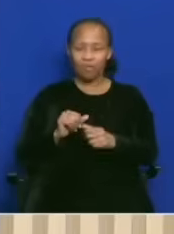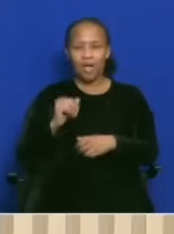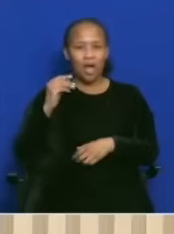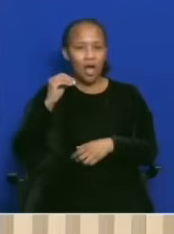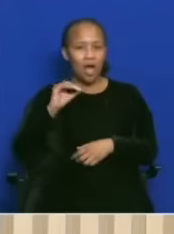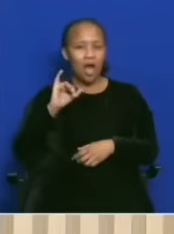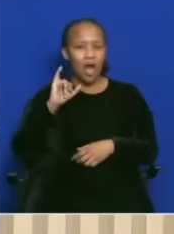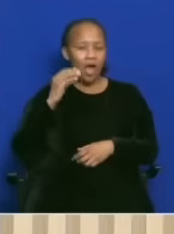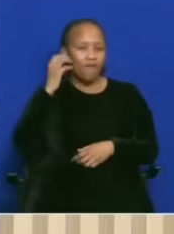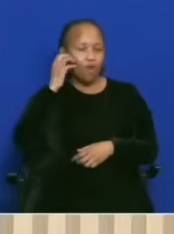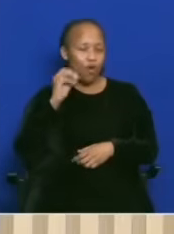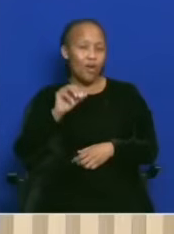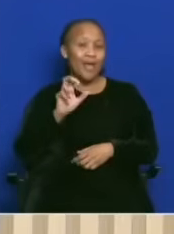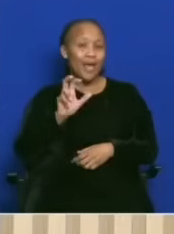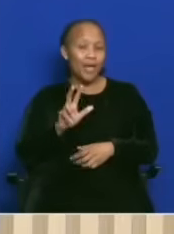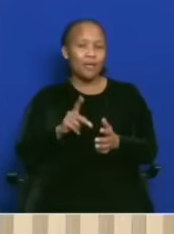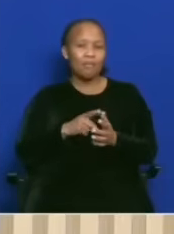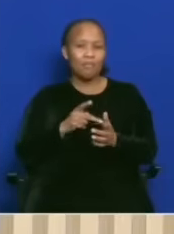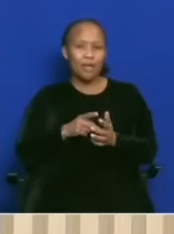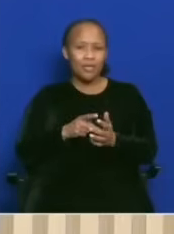713,